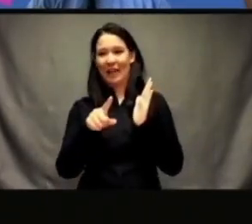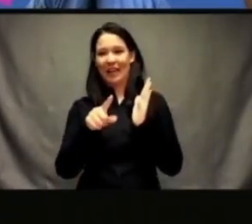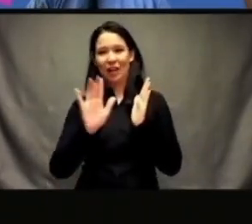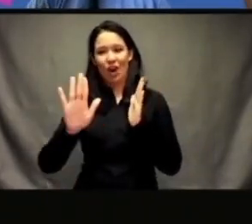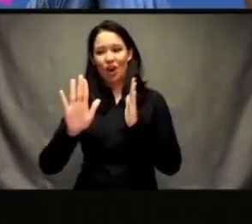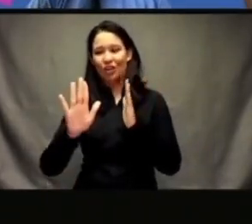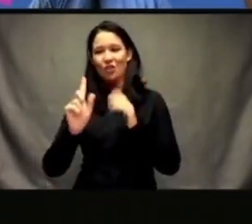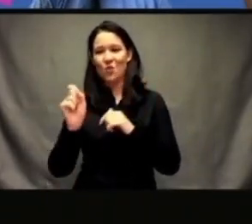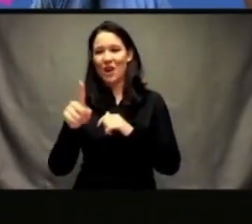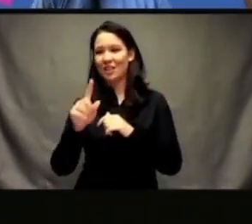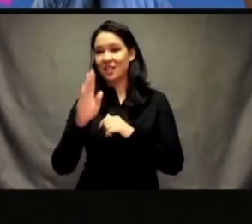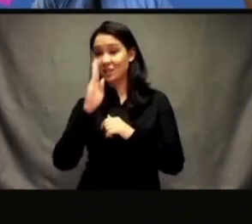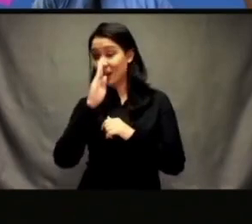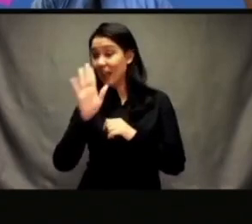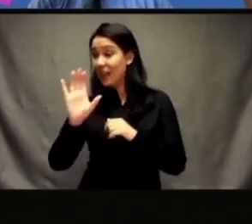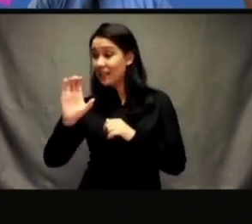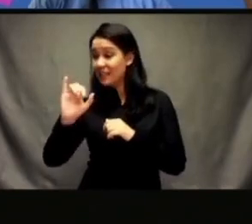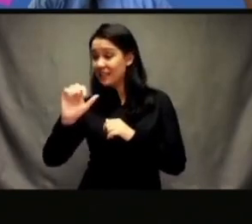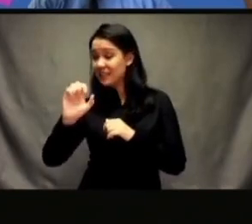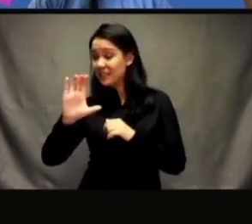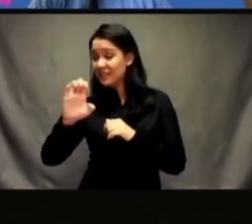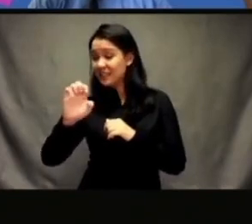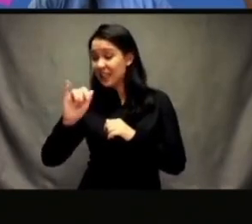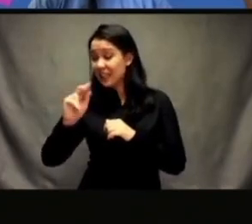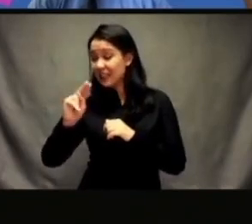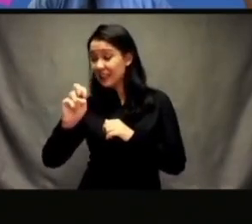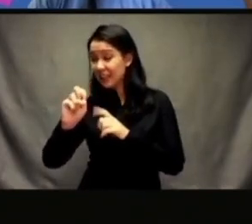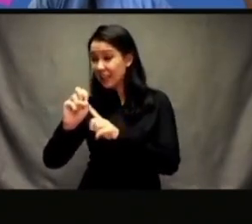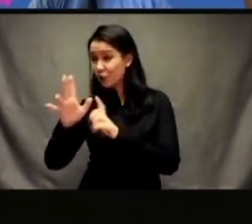verbatim. So Celine Hidalgo, if you're there and you'd like